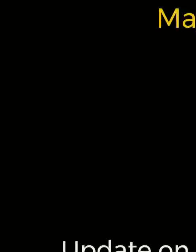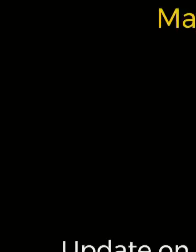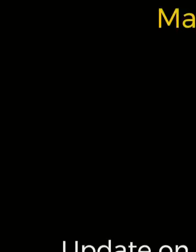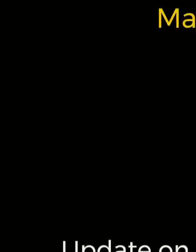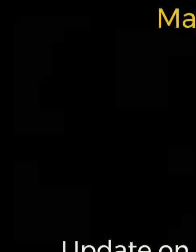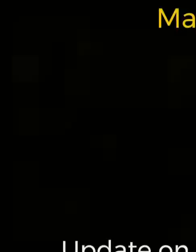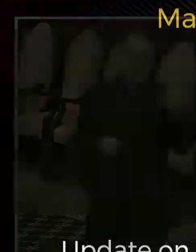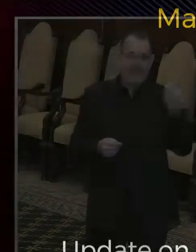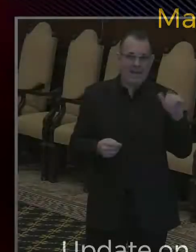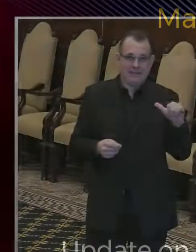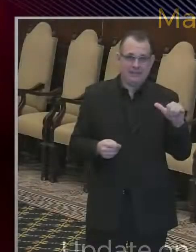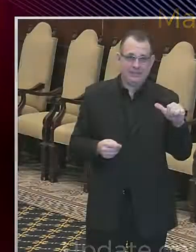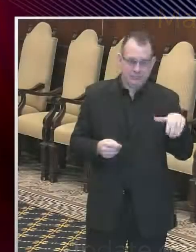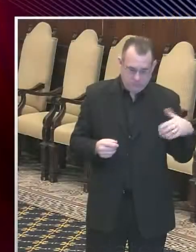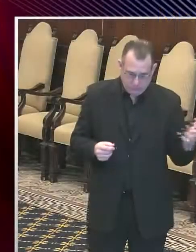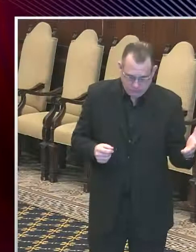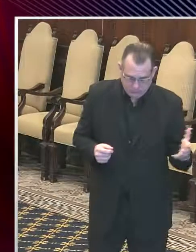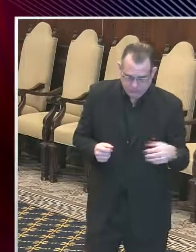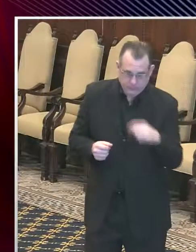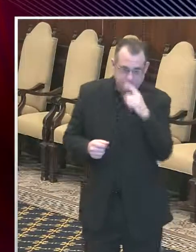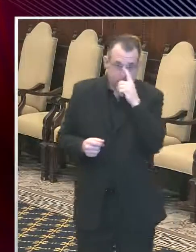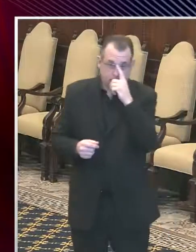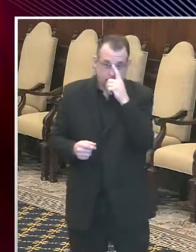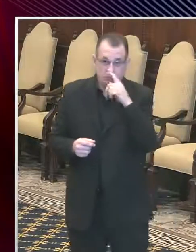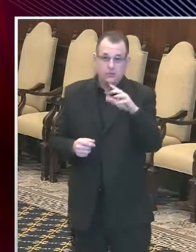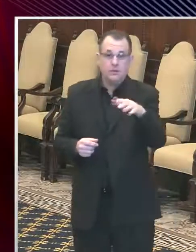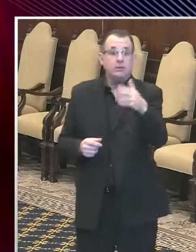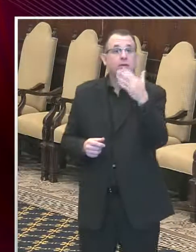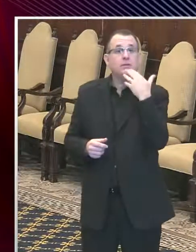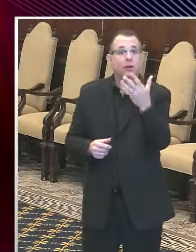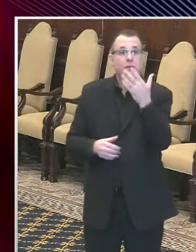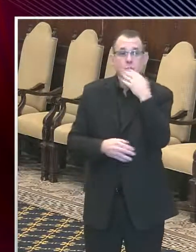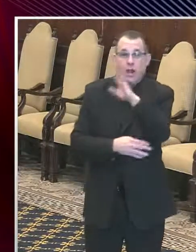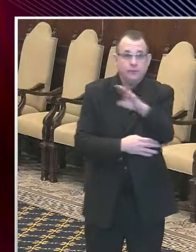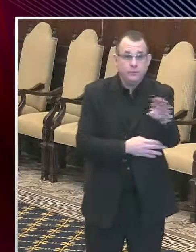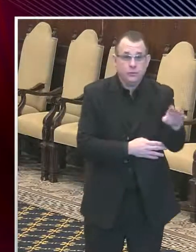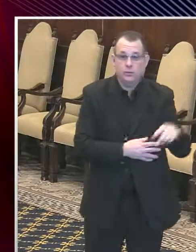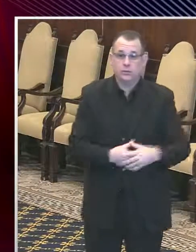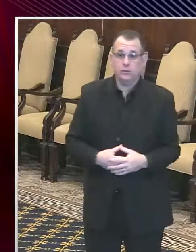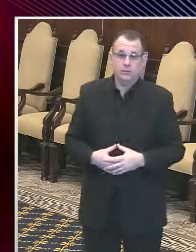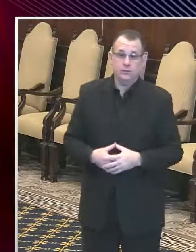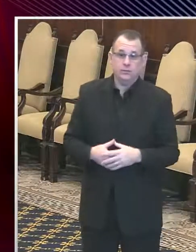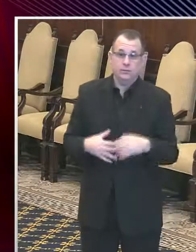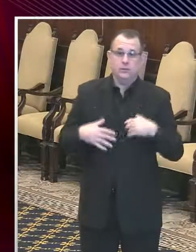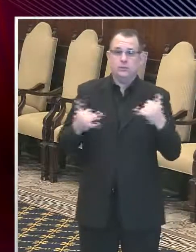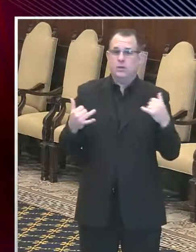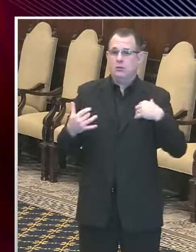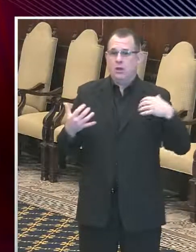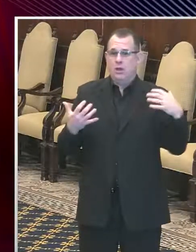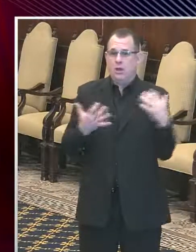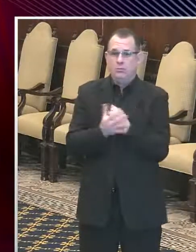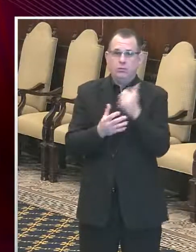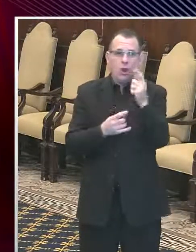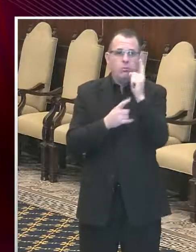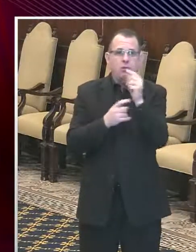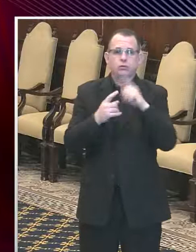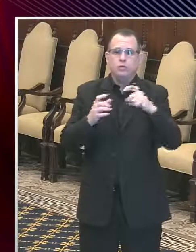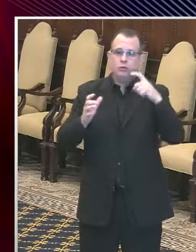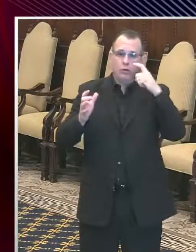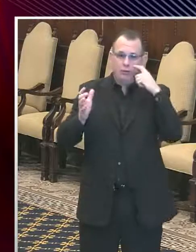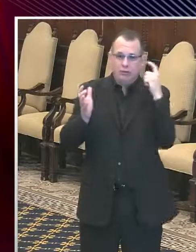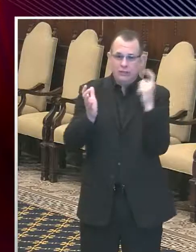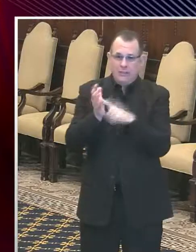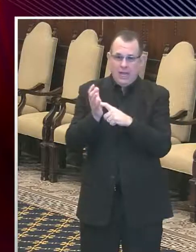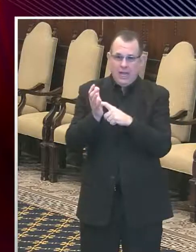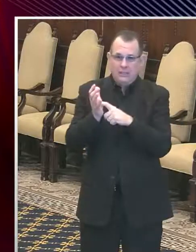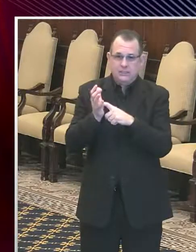have the floor. Thank you very much. Good afternoon to everyone. Today, I want to take a moment to recognize the 50th anniversary of Earth Day. Many